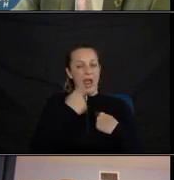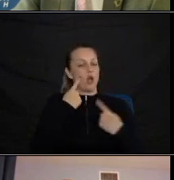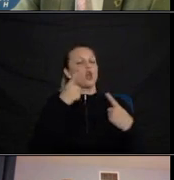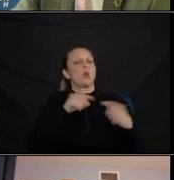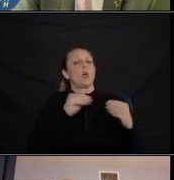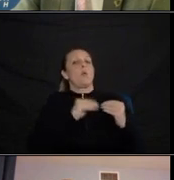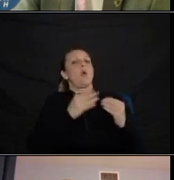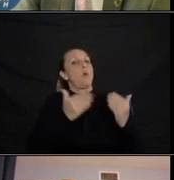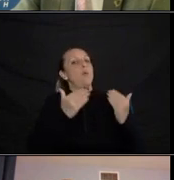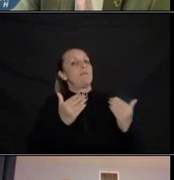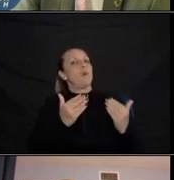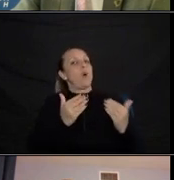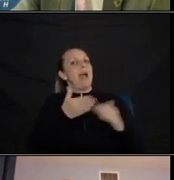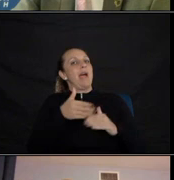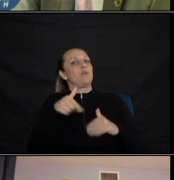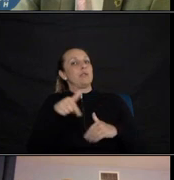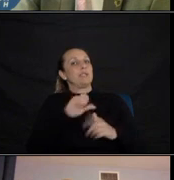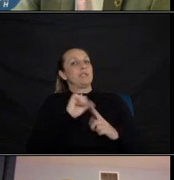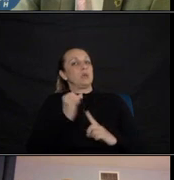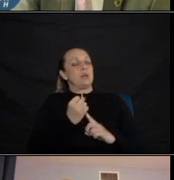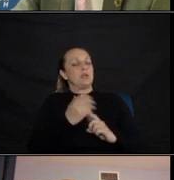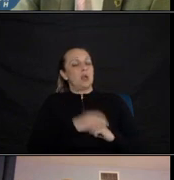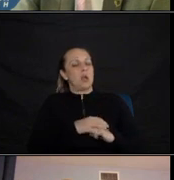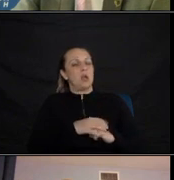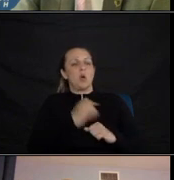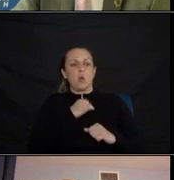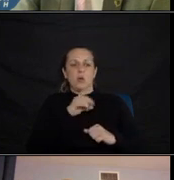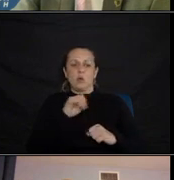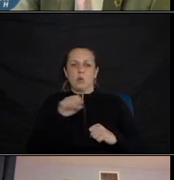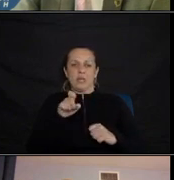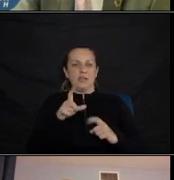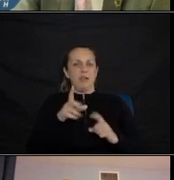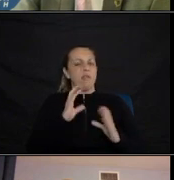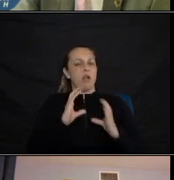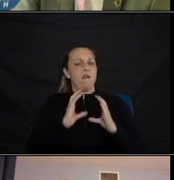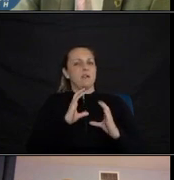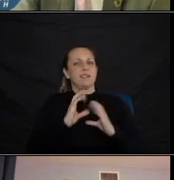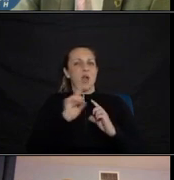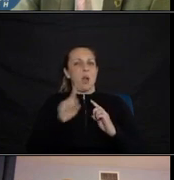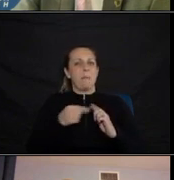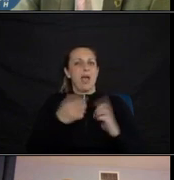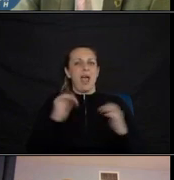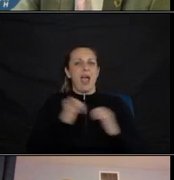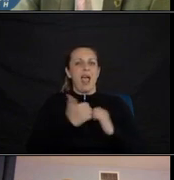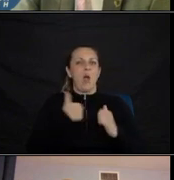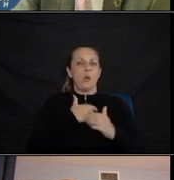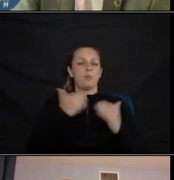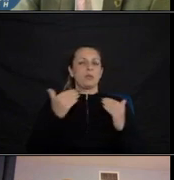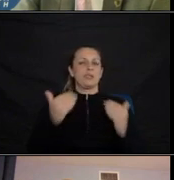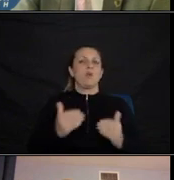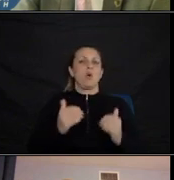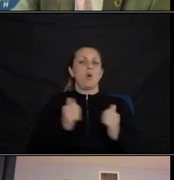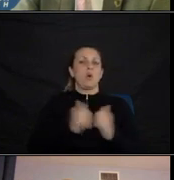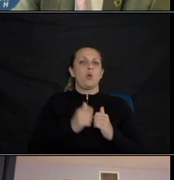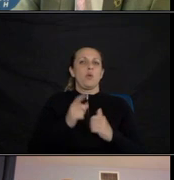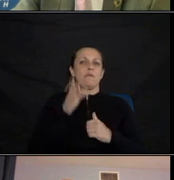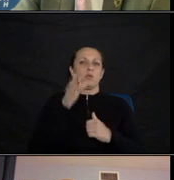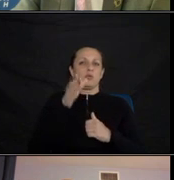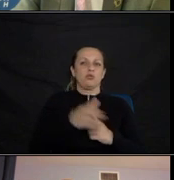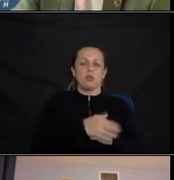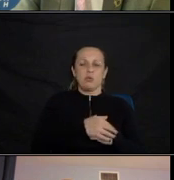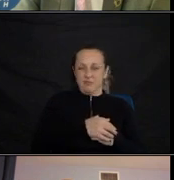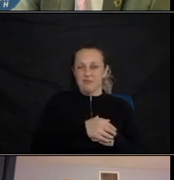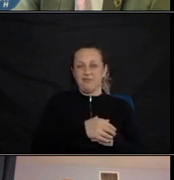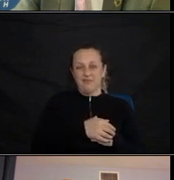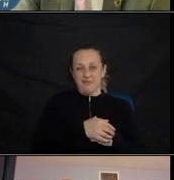that moving forward after this situation, we do need to have that conversation about how we would proceed forward into the future